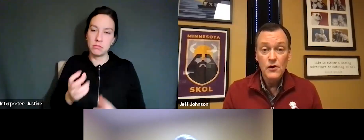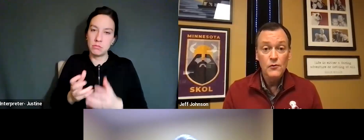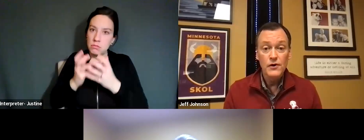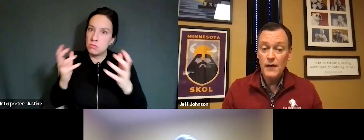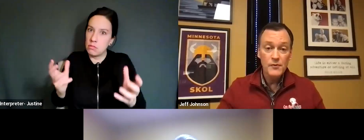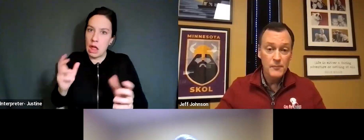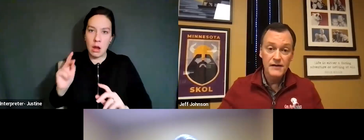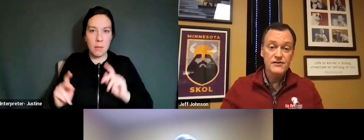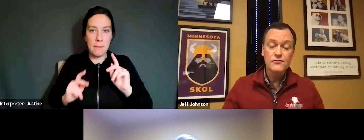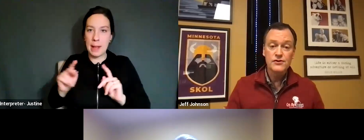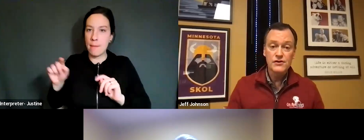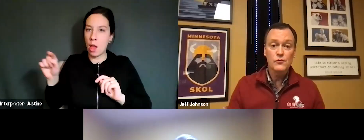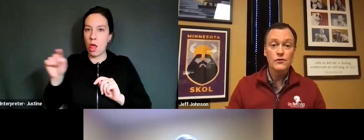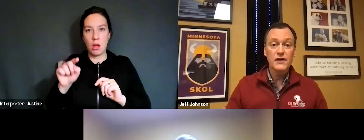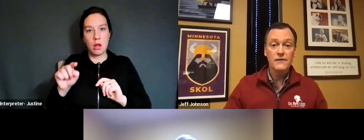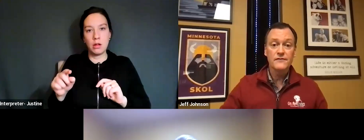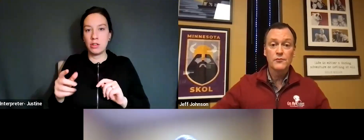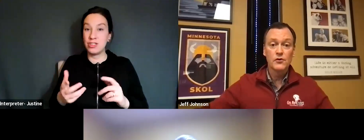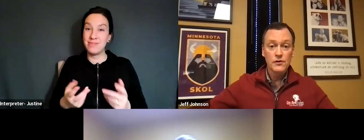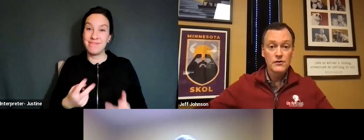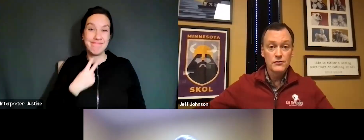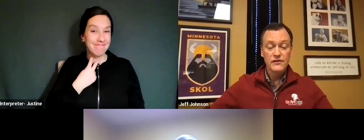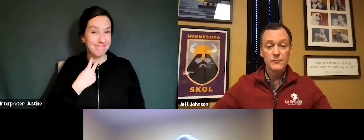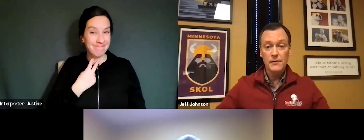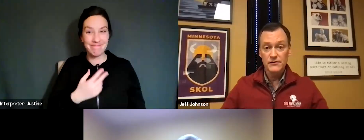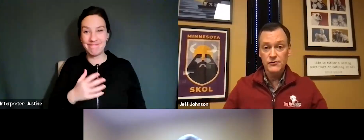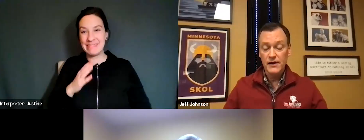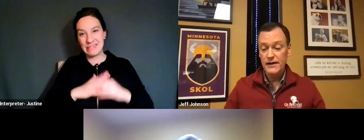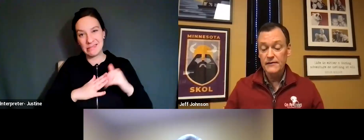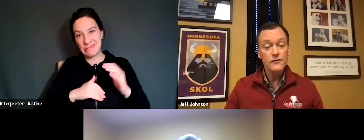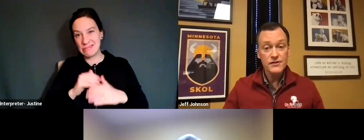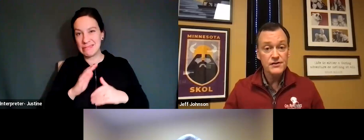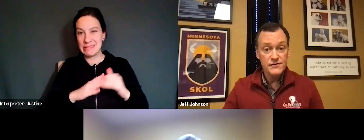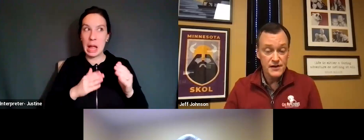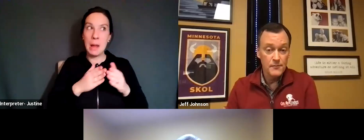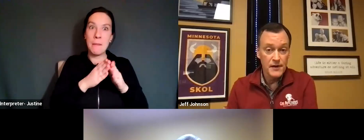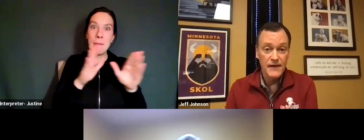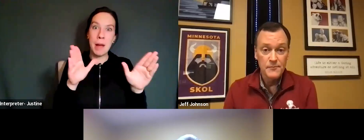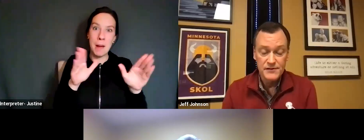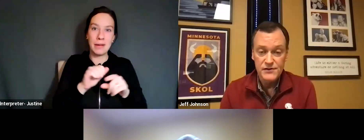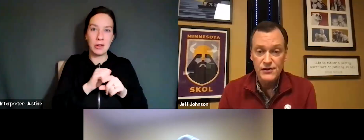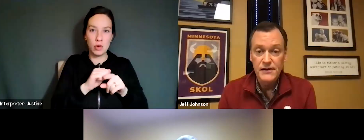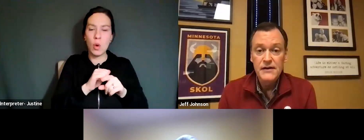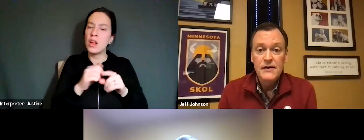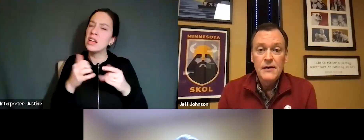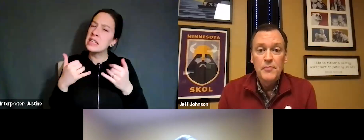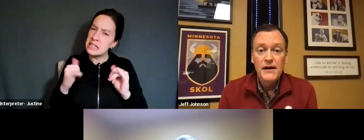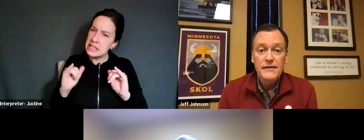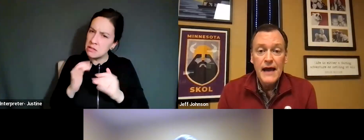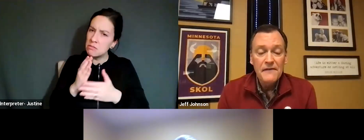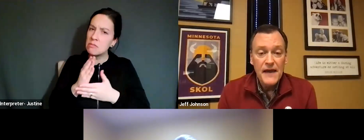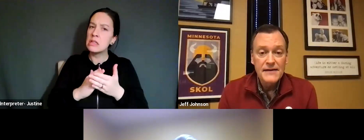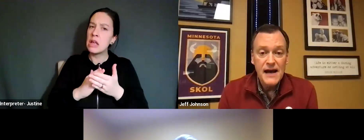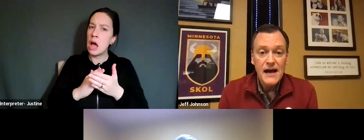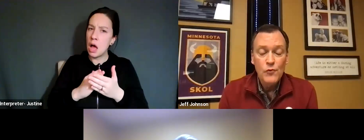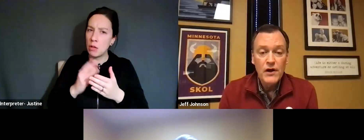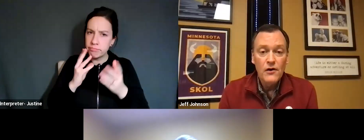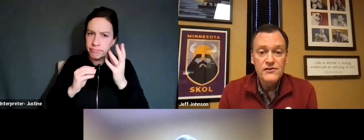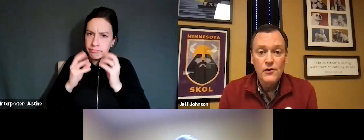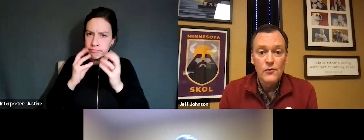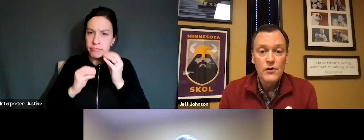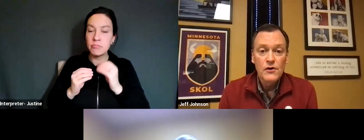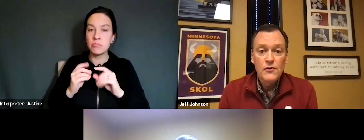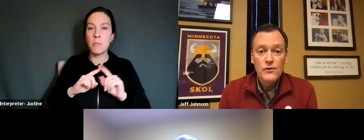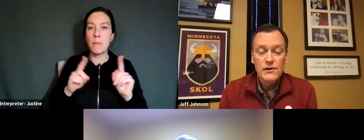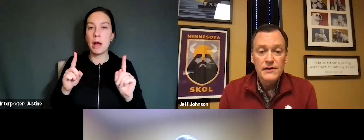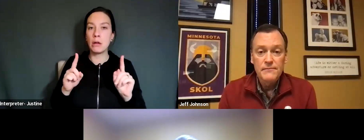who were compromised who just weren't comfortable doing the public training. And there are still some in that position. But at that time, we